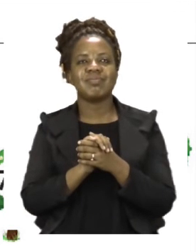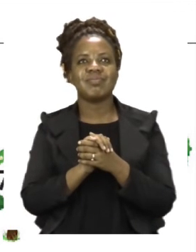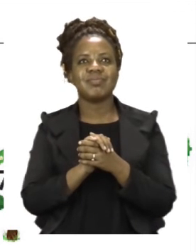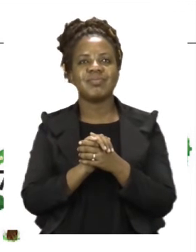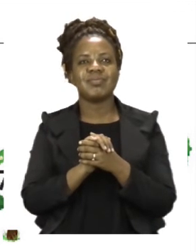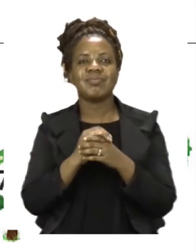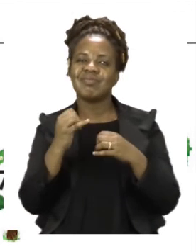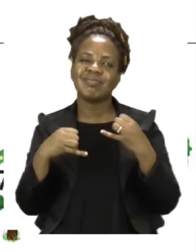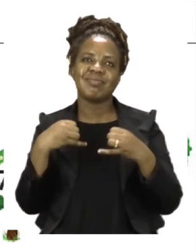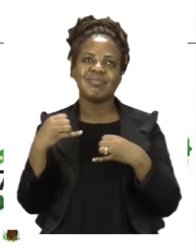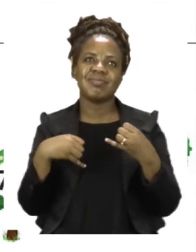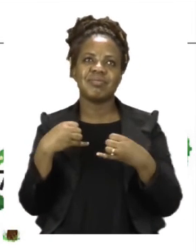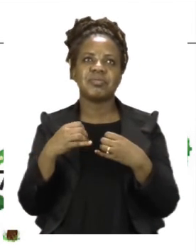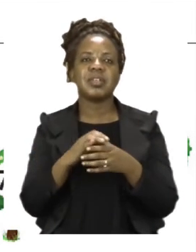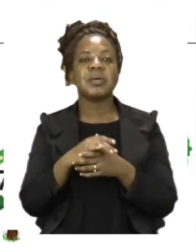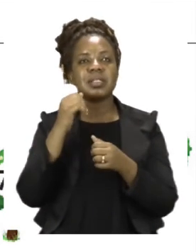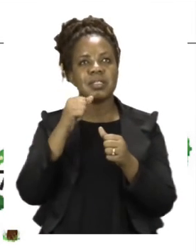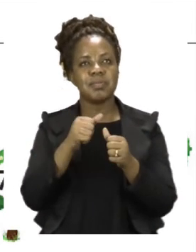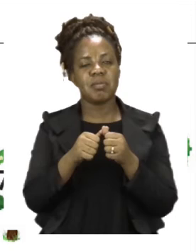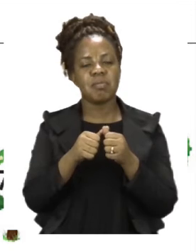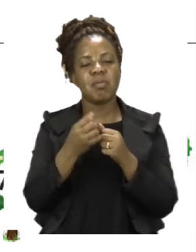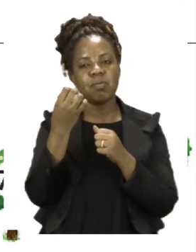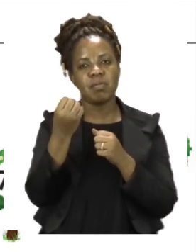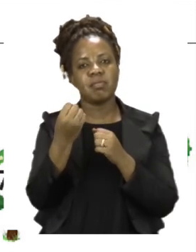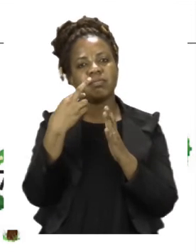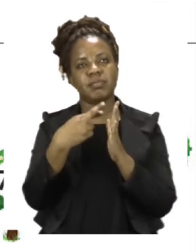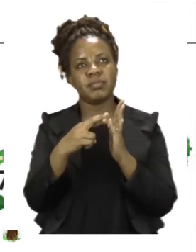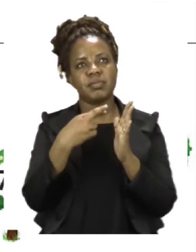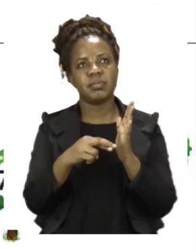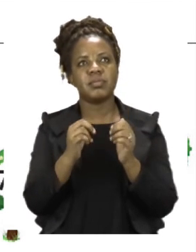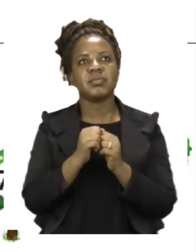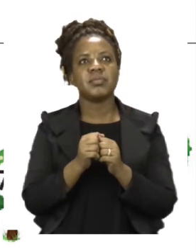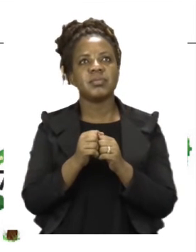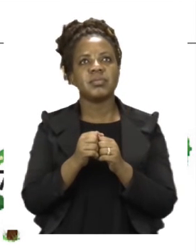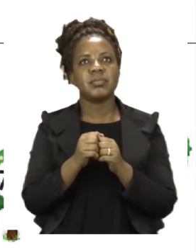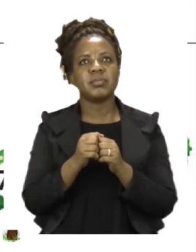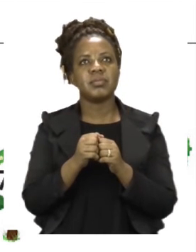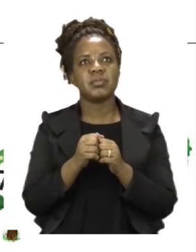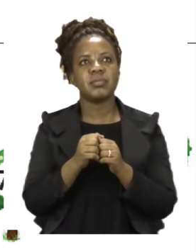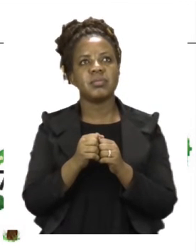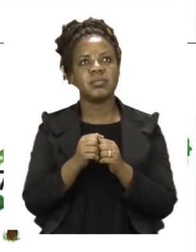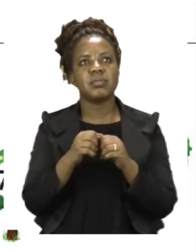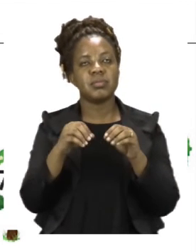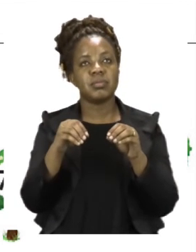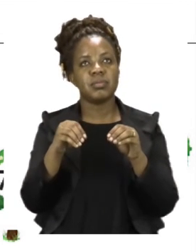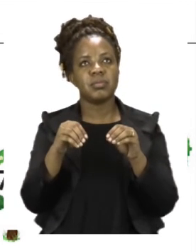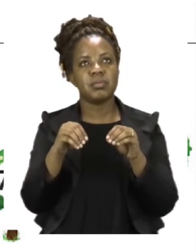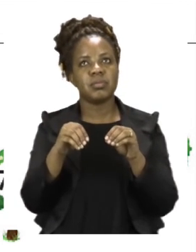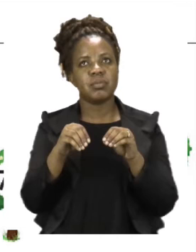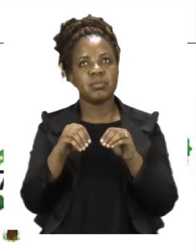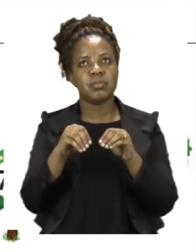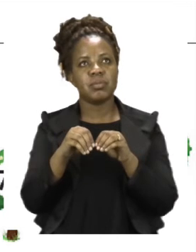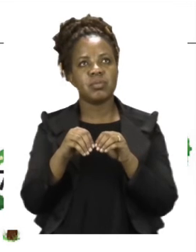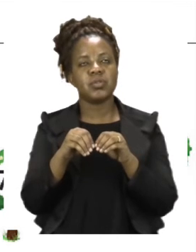need to remember some rules. So, I'm going to do number A and we'll do the last